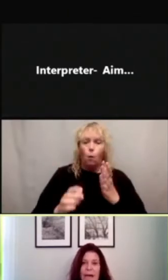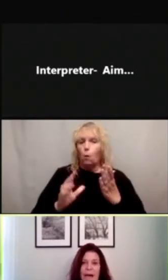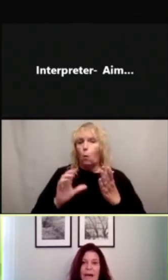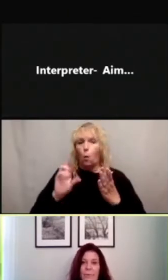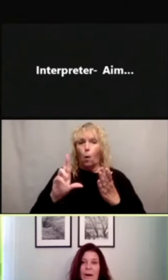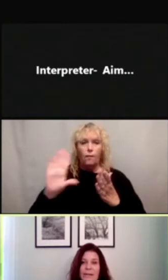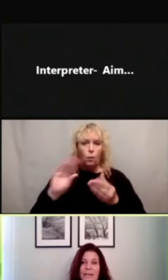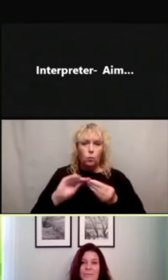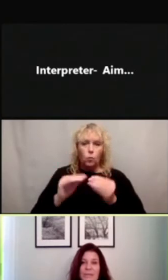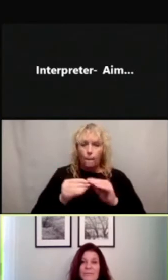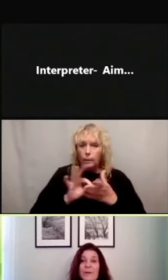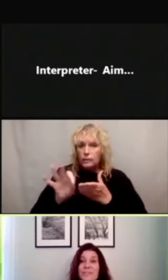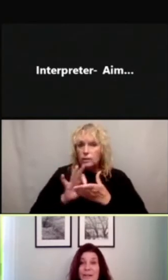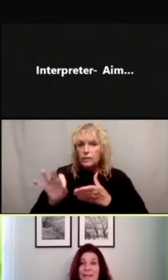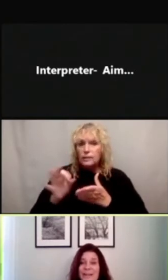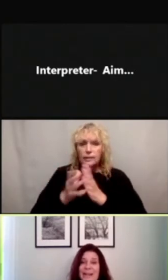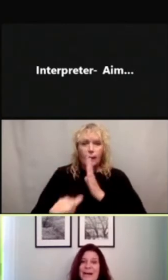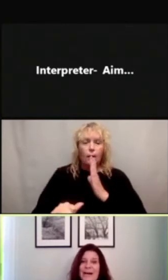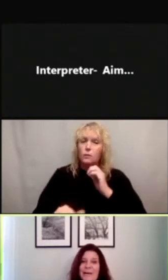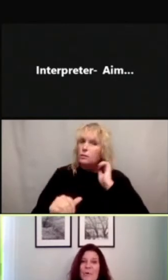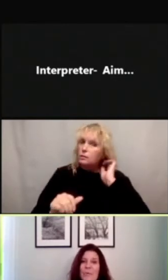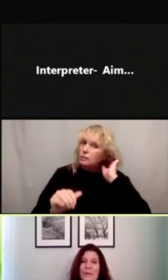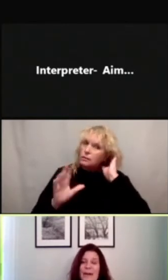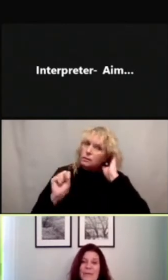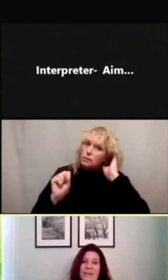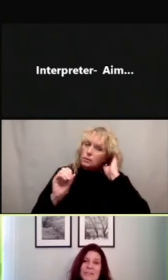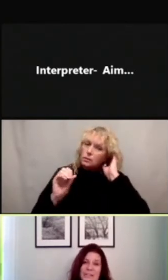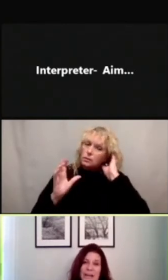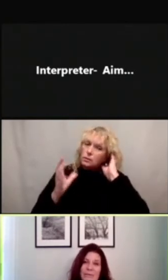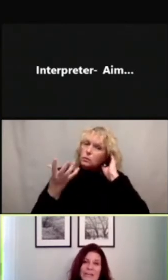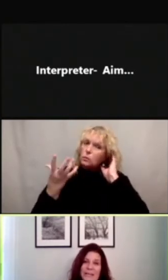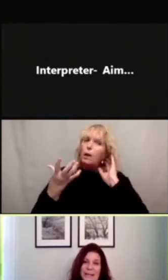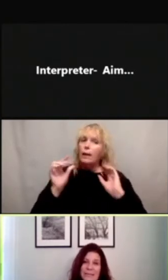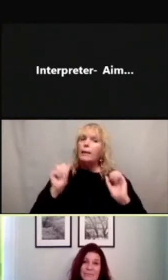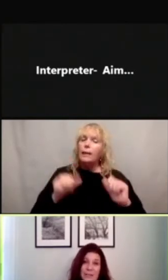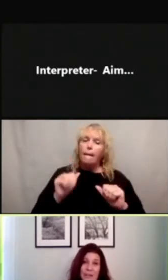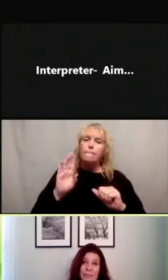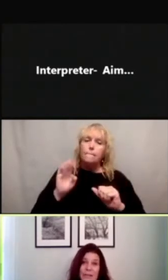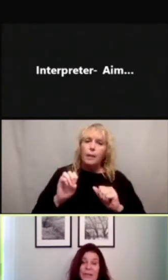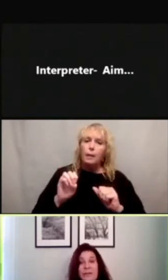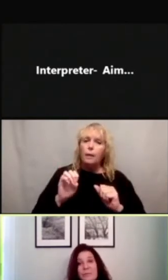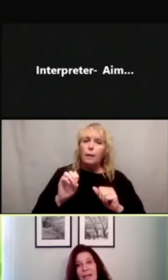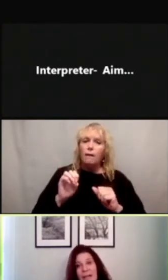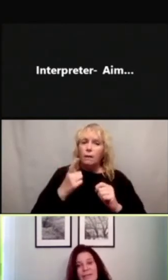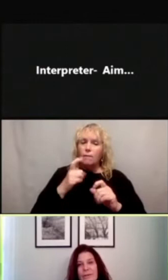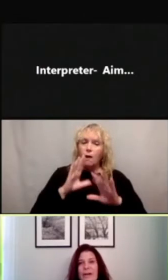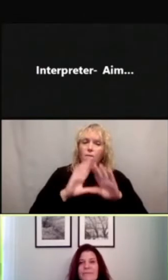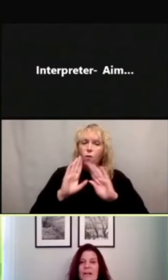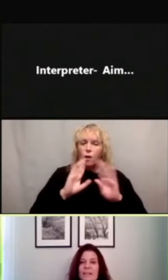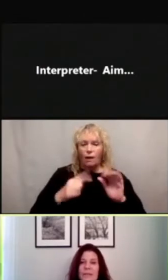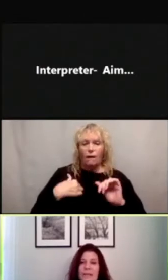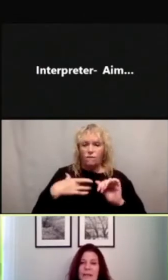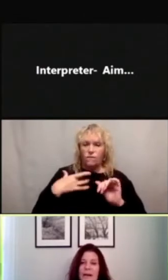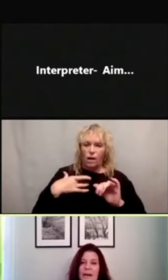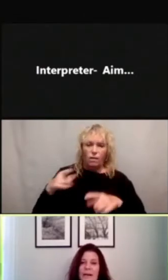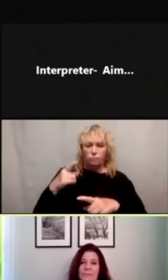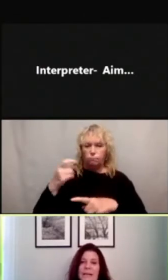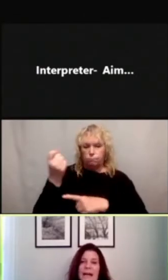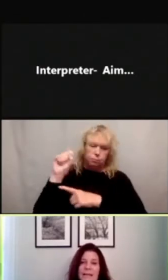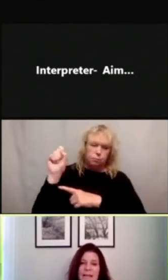So while it can be frustrating when we have patients that we kind of feel are being non-compliant or are not